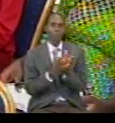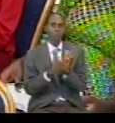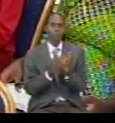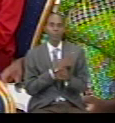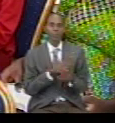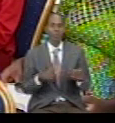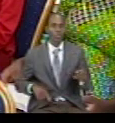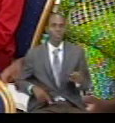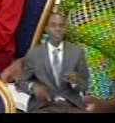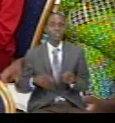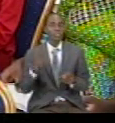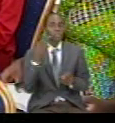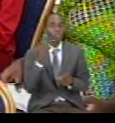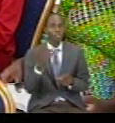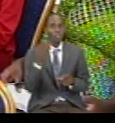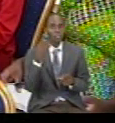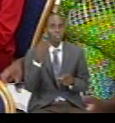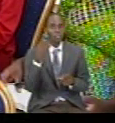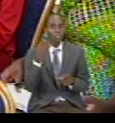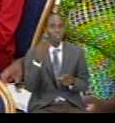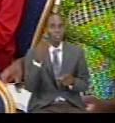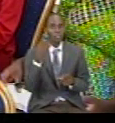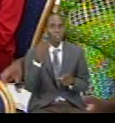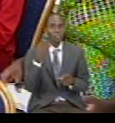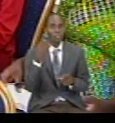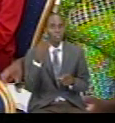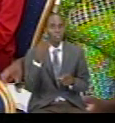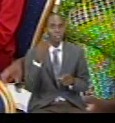of your head, even the one you go to shave